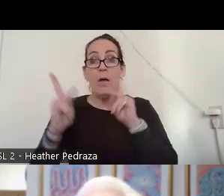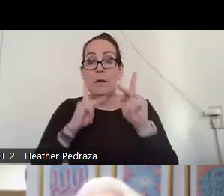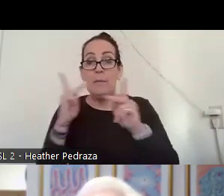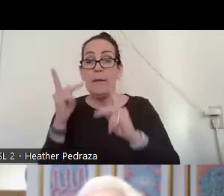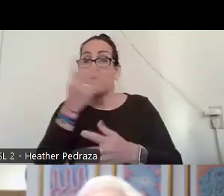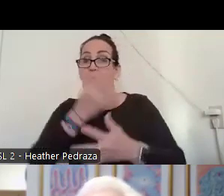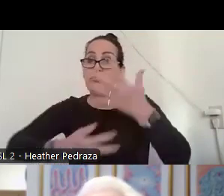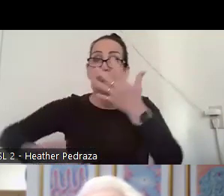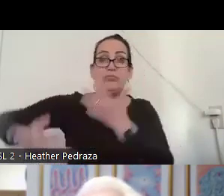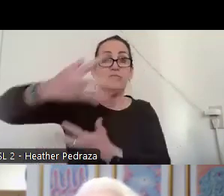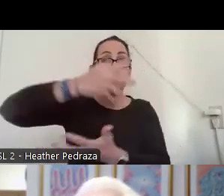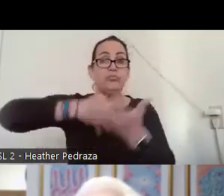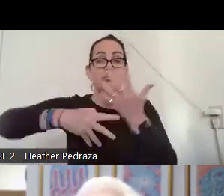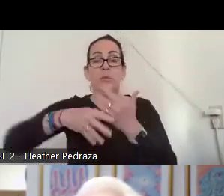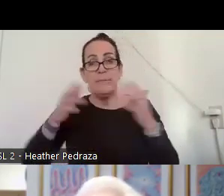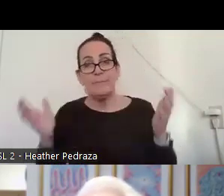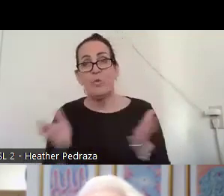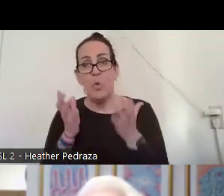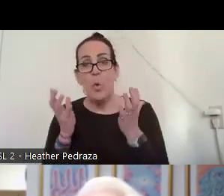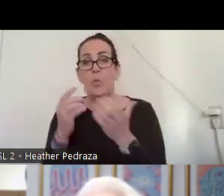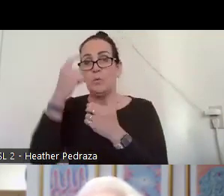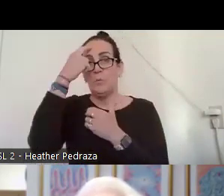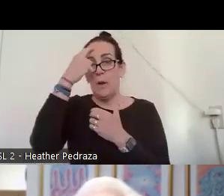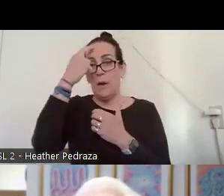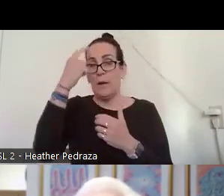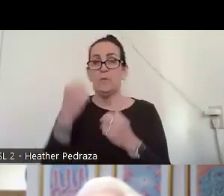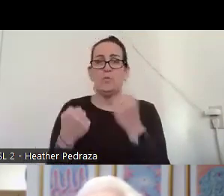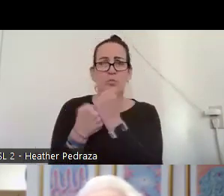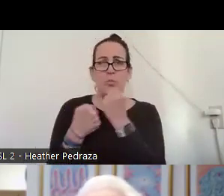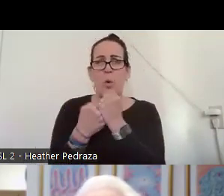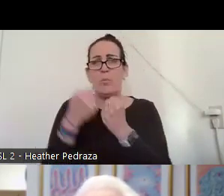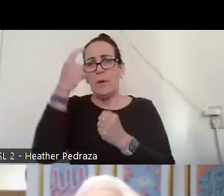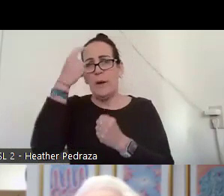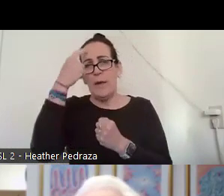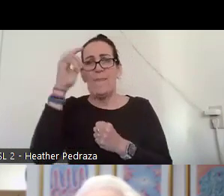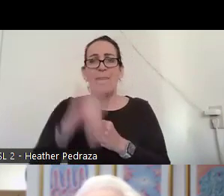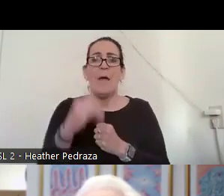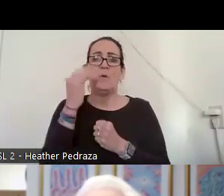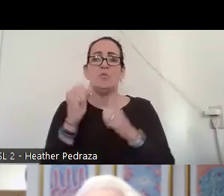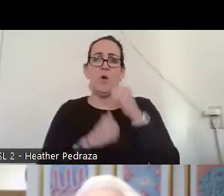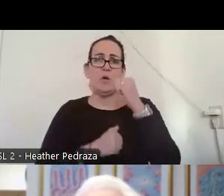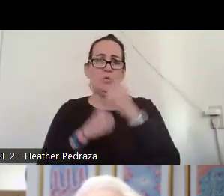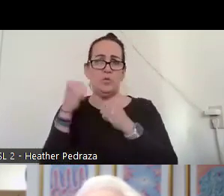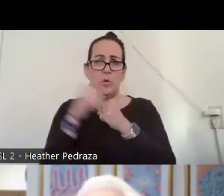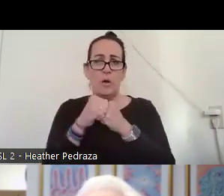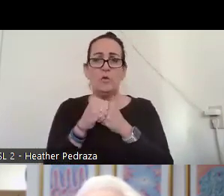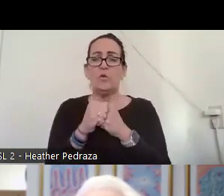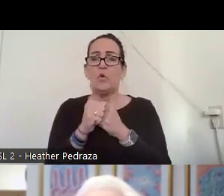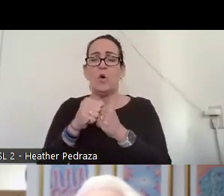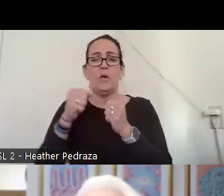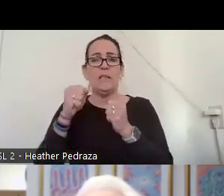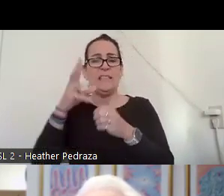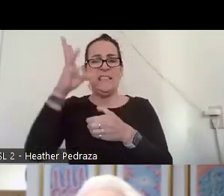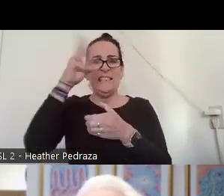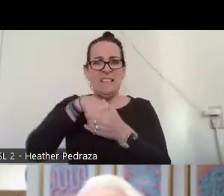people encourages your brain, nourishes your brain, supports your brain. And that's why I think the structured engagement was just more effective